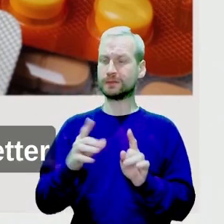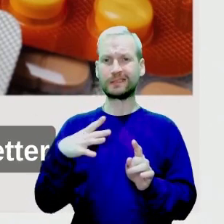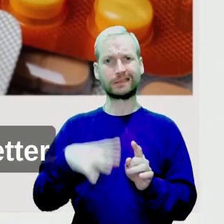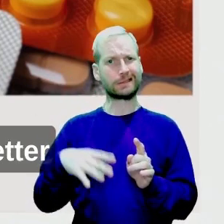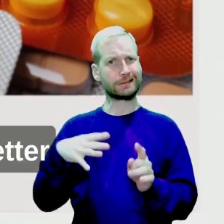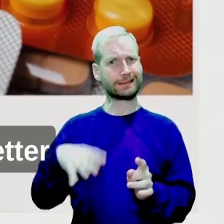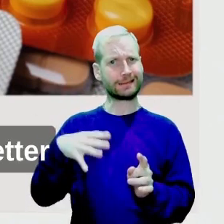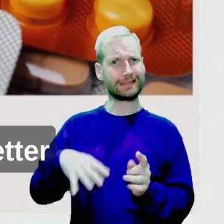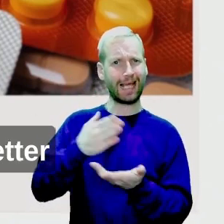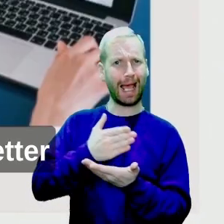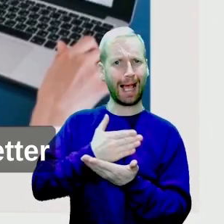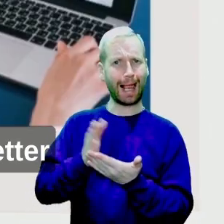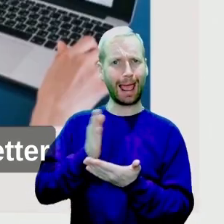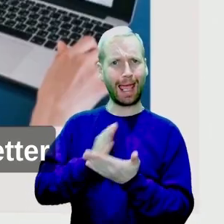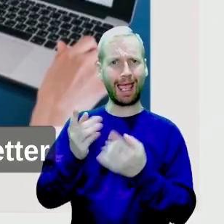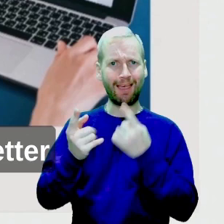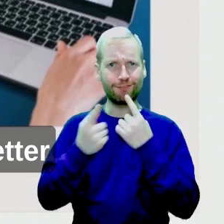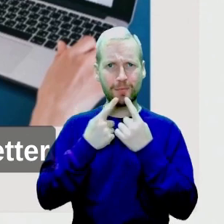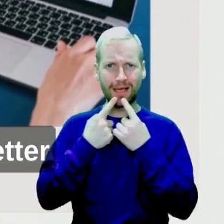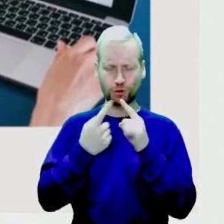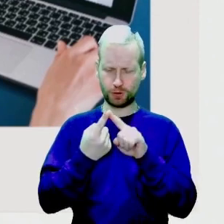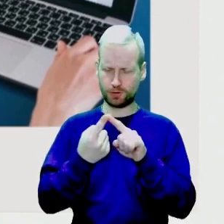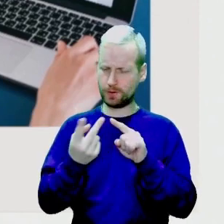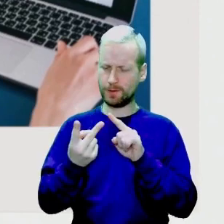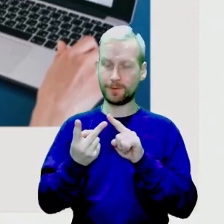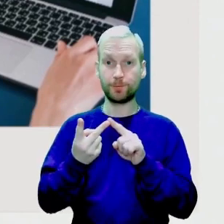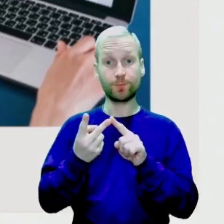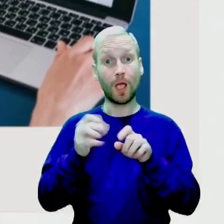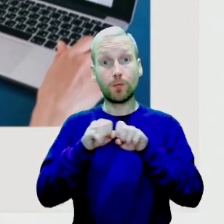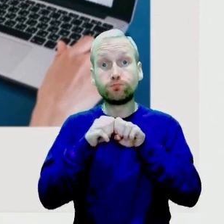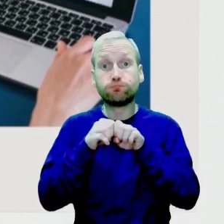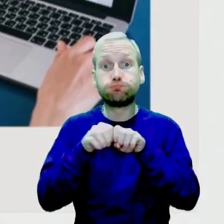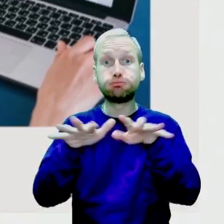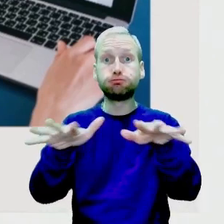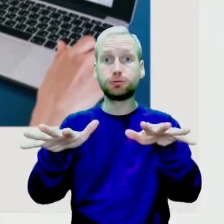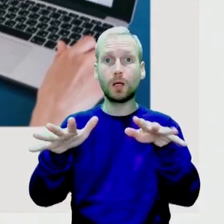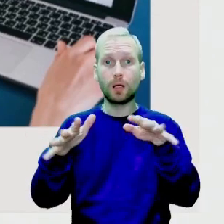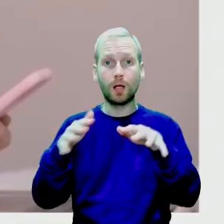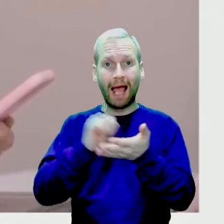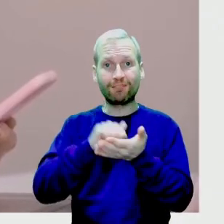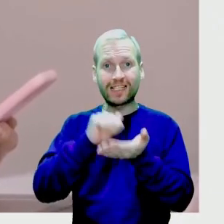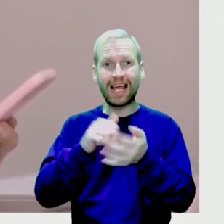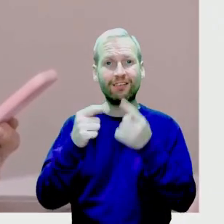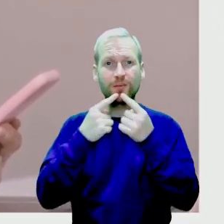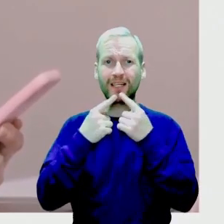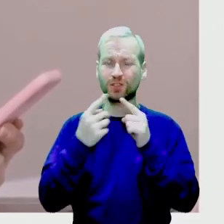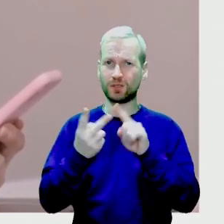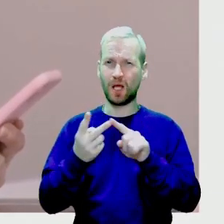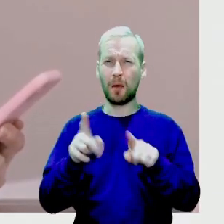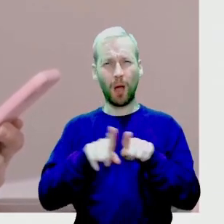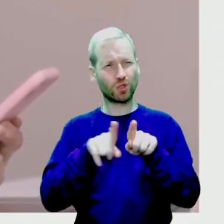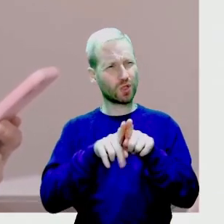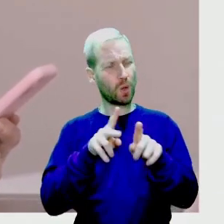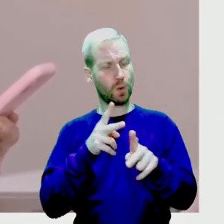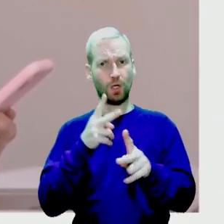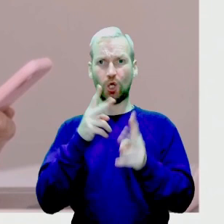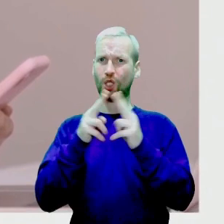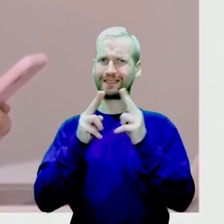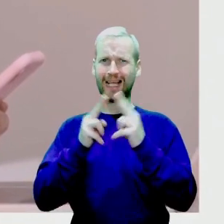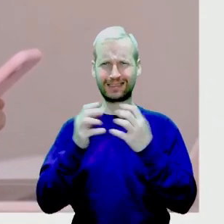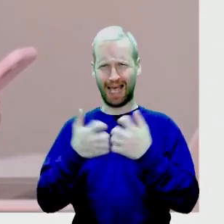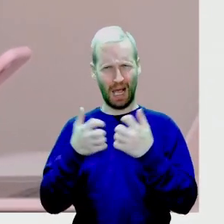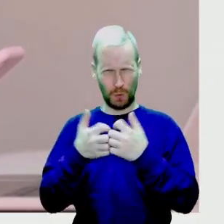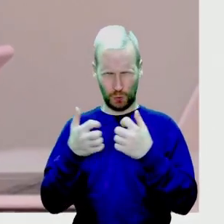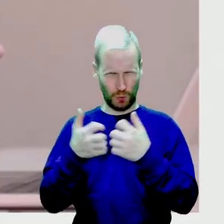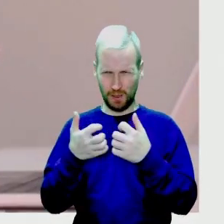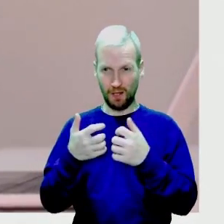about the digital systems out there, better promotion of them, and also tidying up the footfall system to make it clearer for